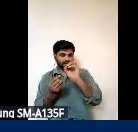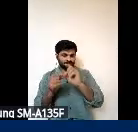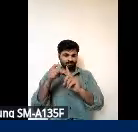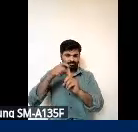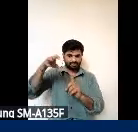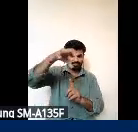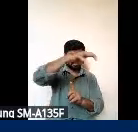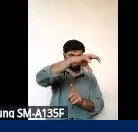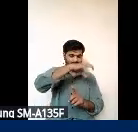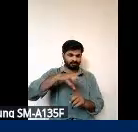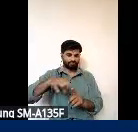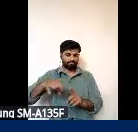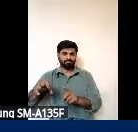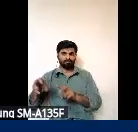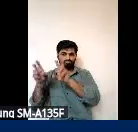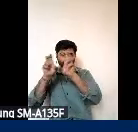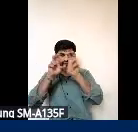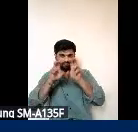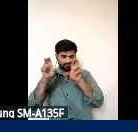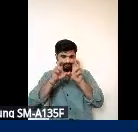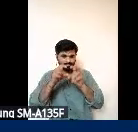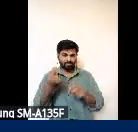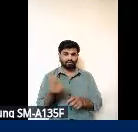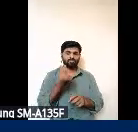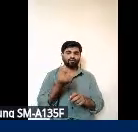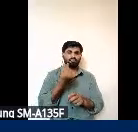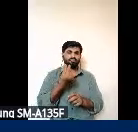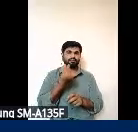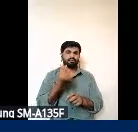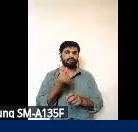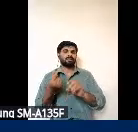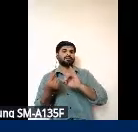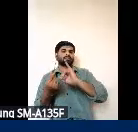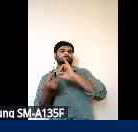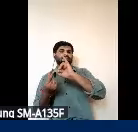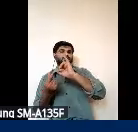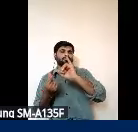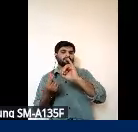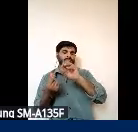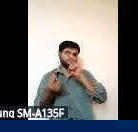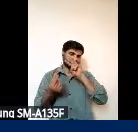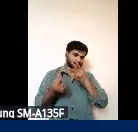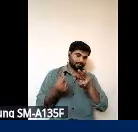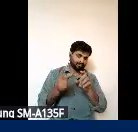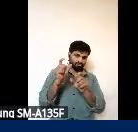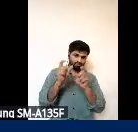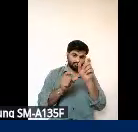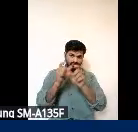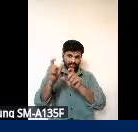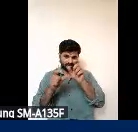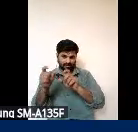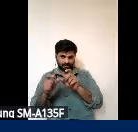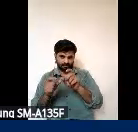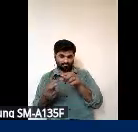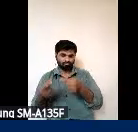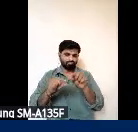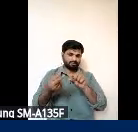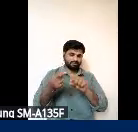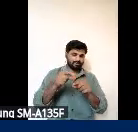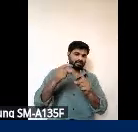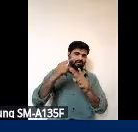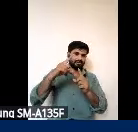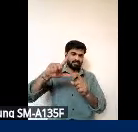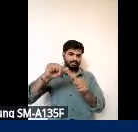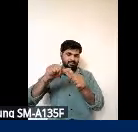covering, using 6,000 enumerators to cover a population of roughly 19 lakh. That was a pre-test that was